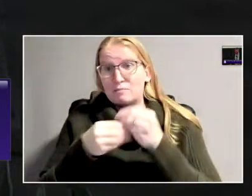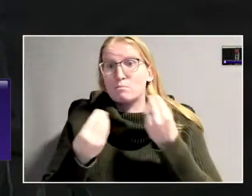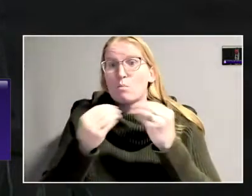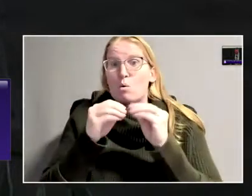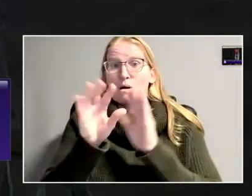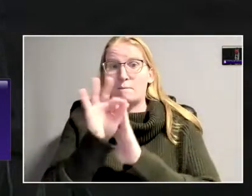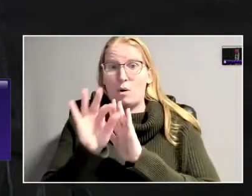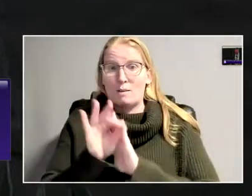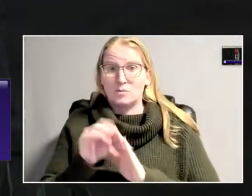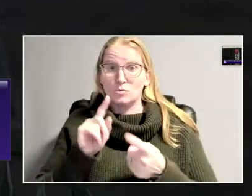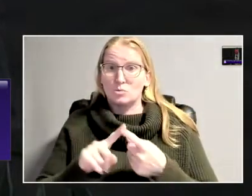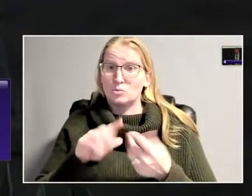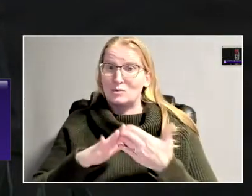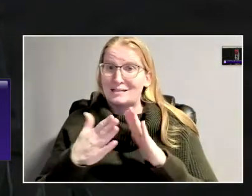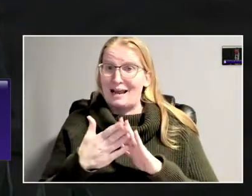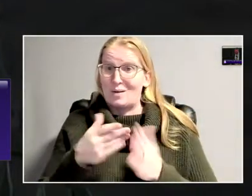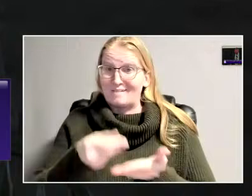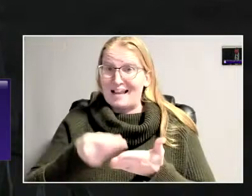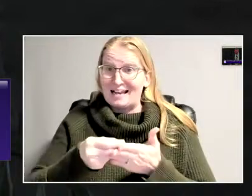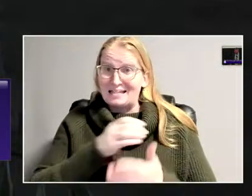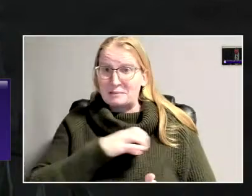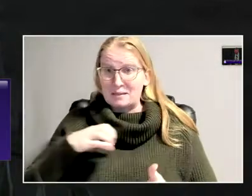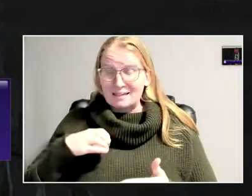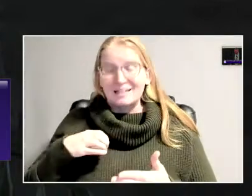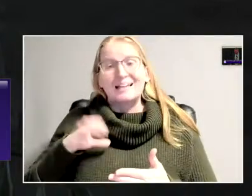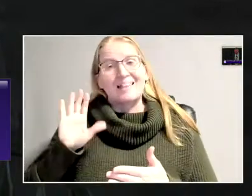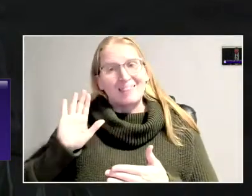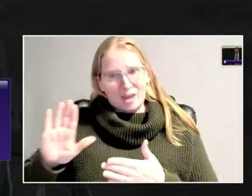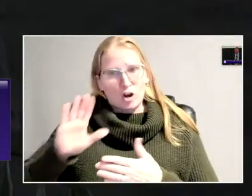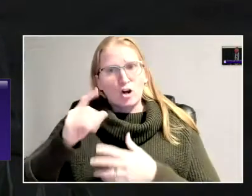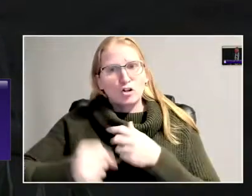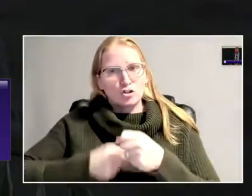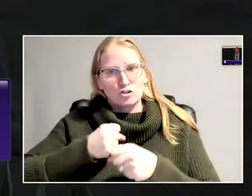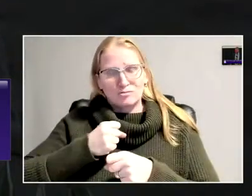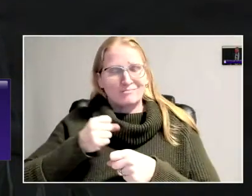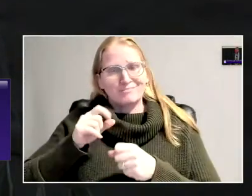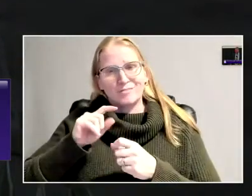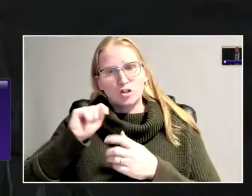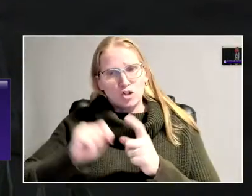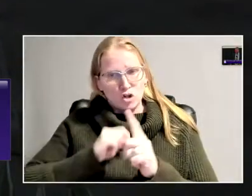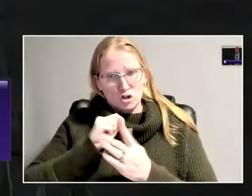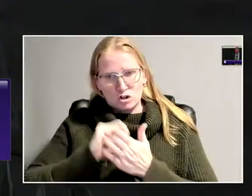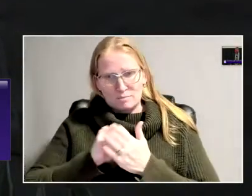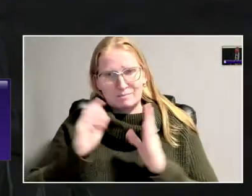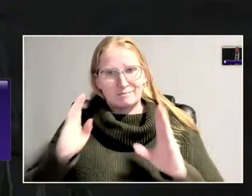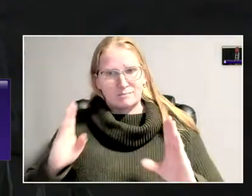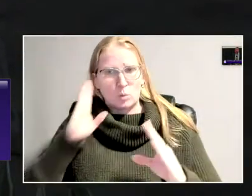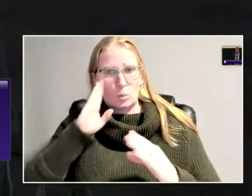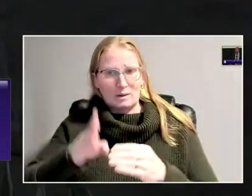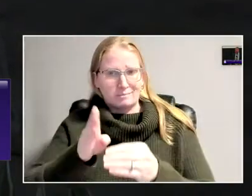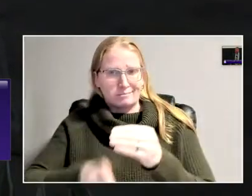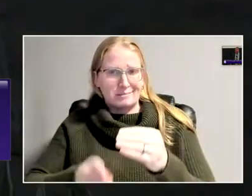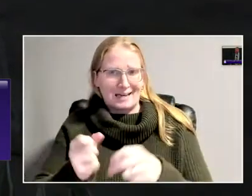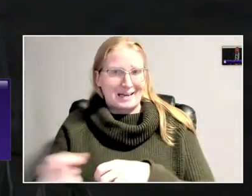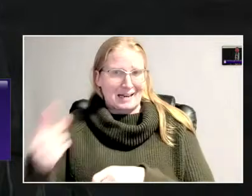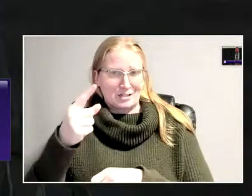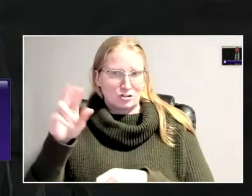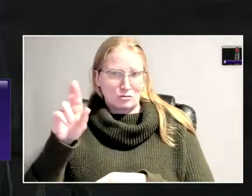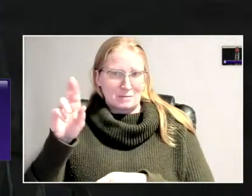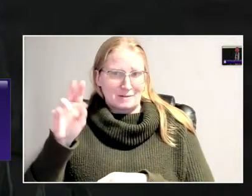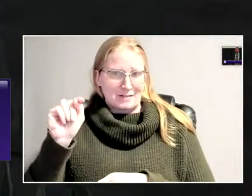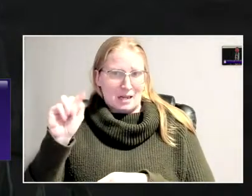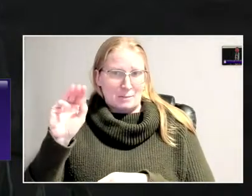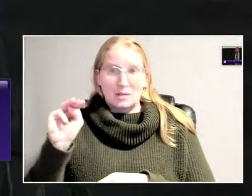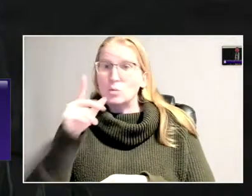committee for a term to expire at the next rep annual representative town meeting are their nominations